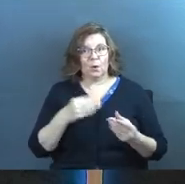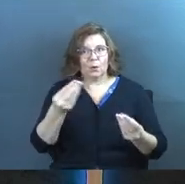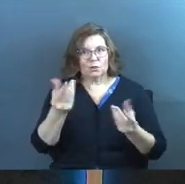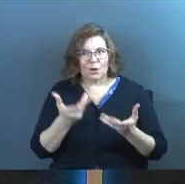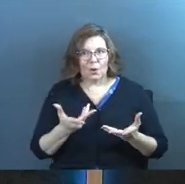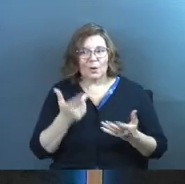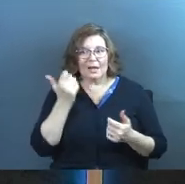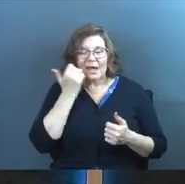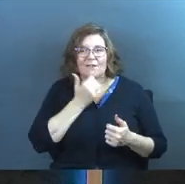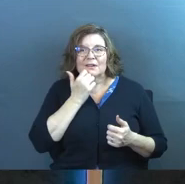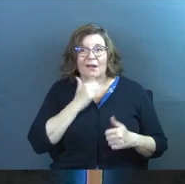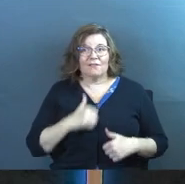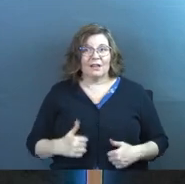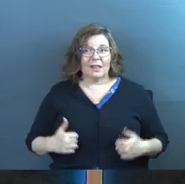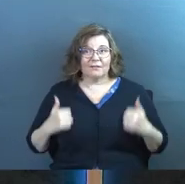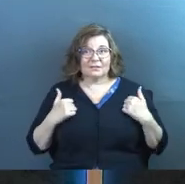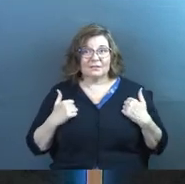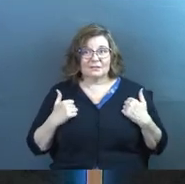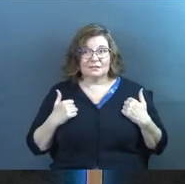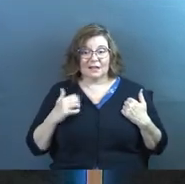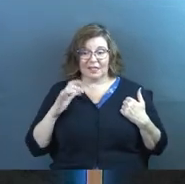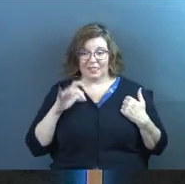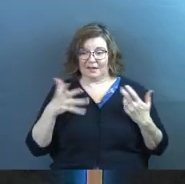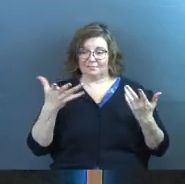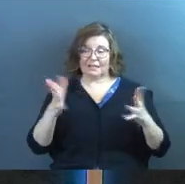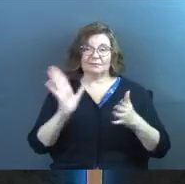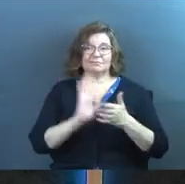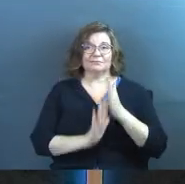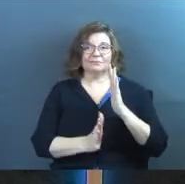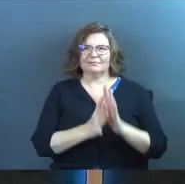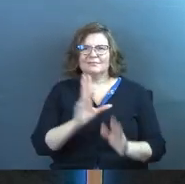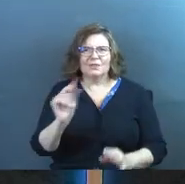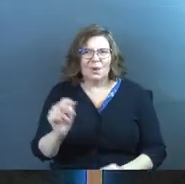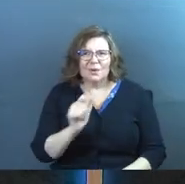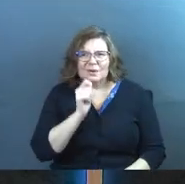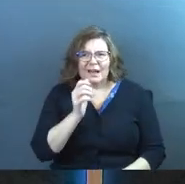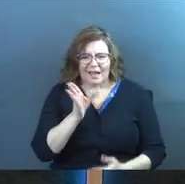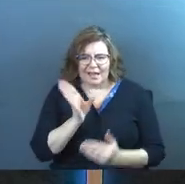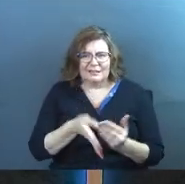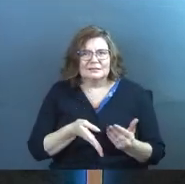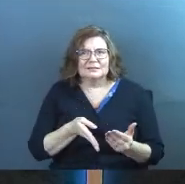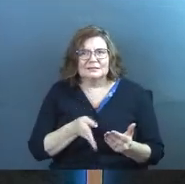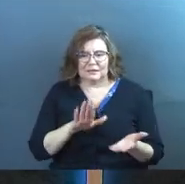we're told every day of our lives. That is it. It's not it.